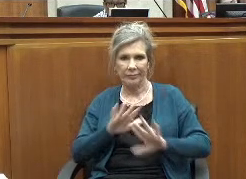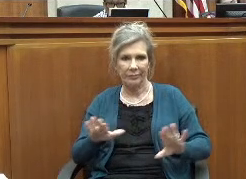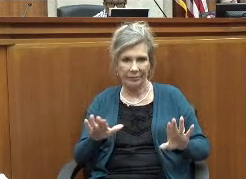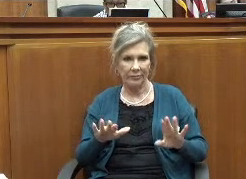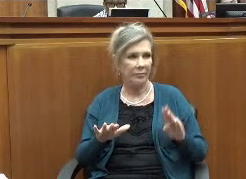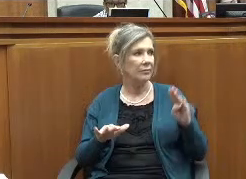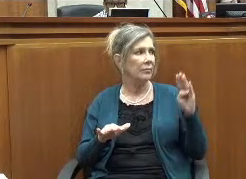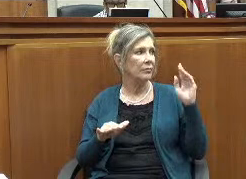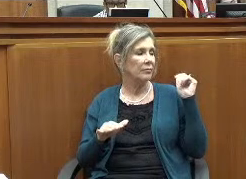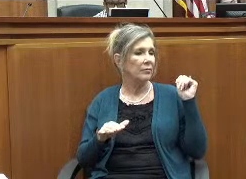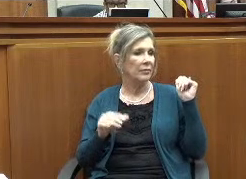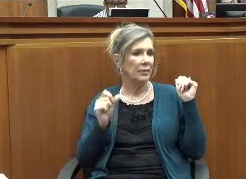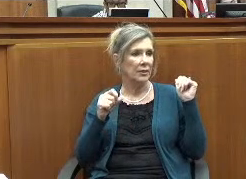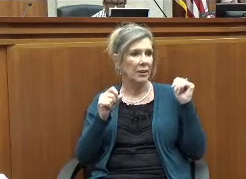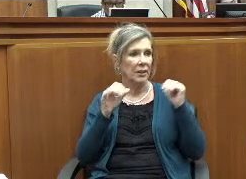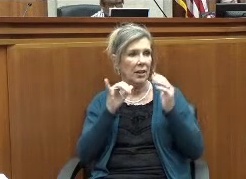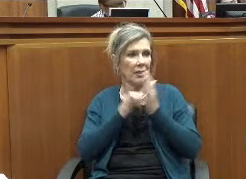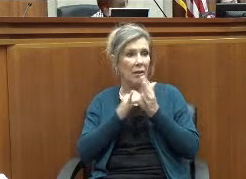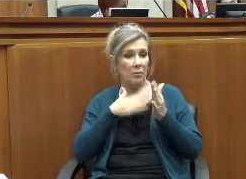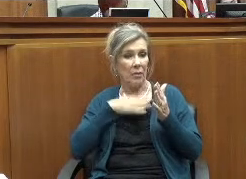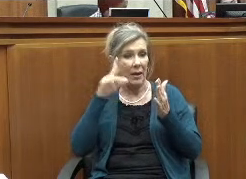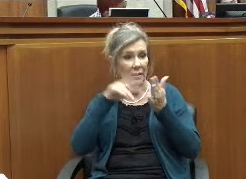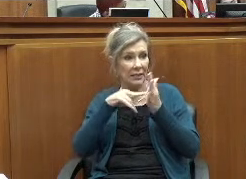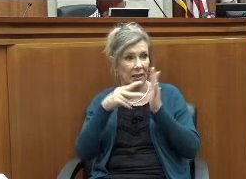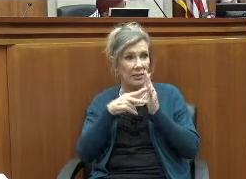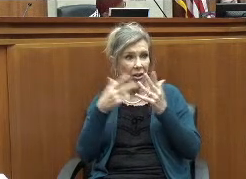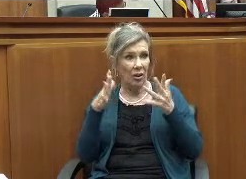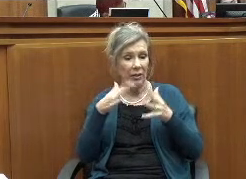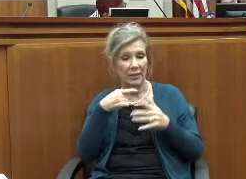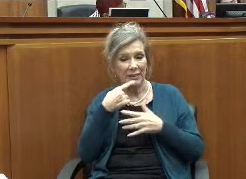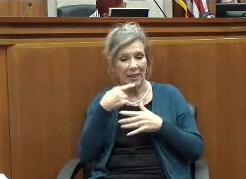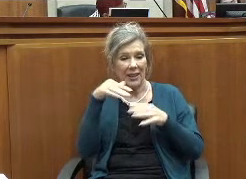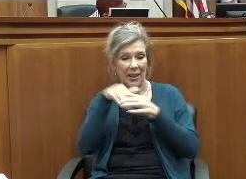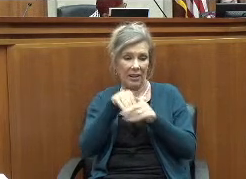point of clarity here, like that would be my intent, because this is already stated in the